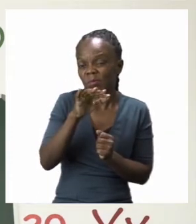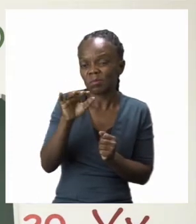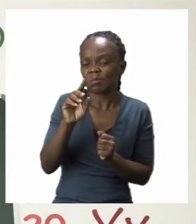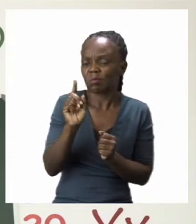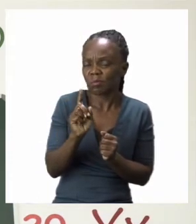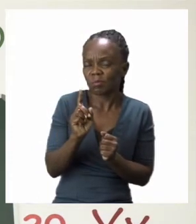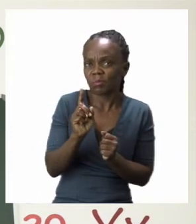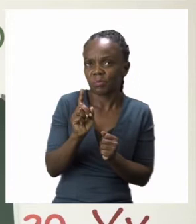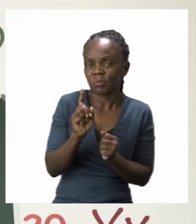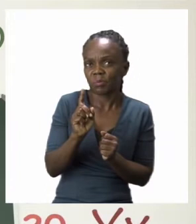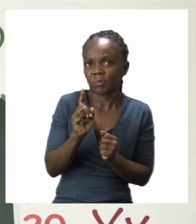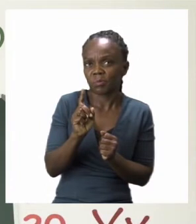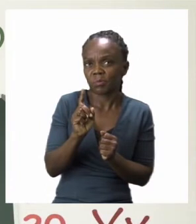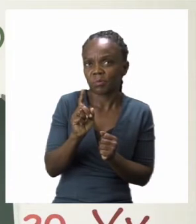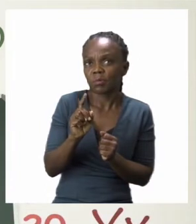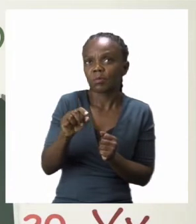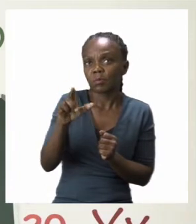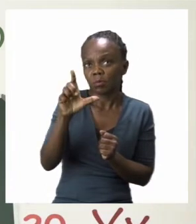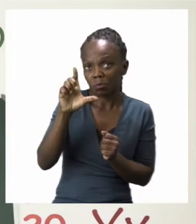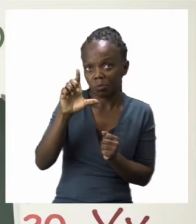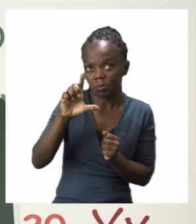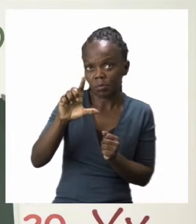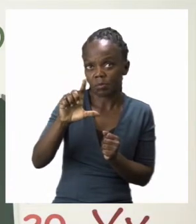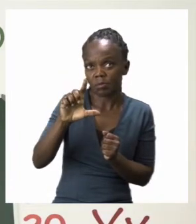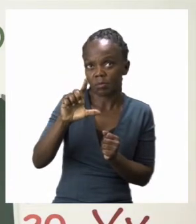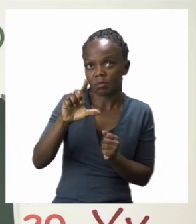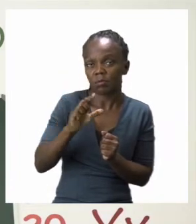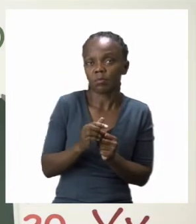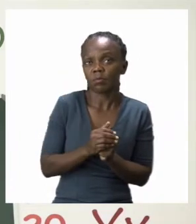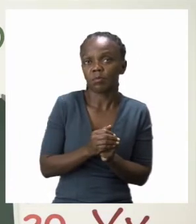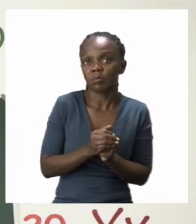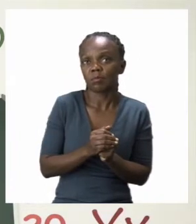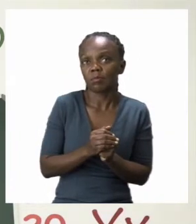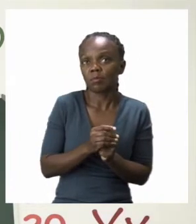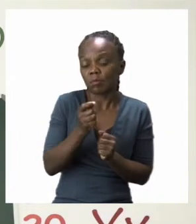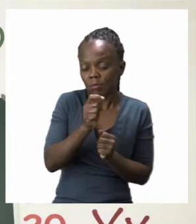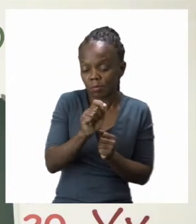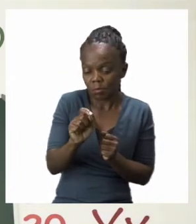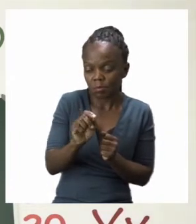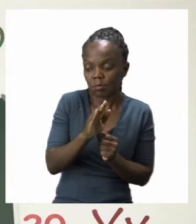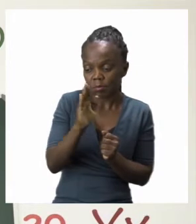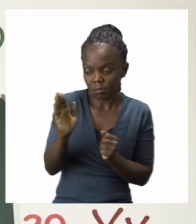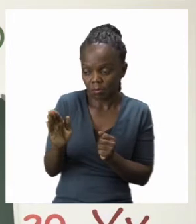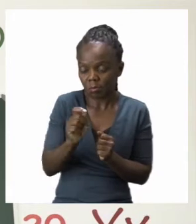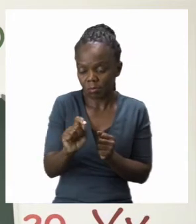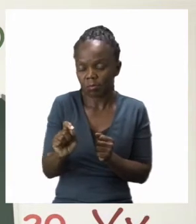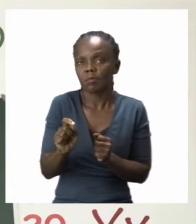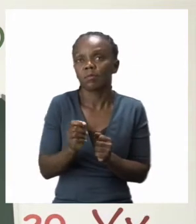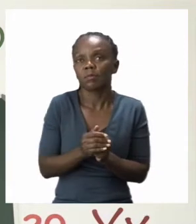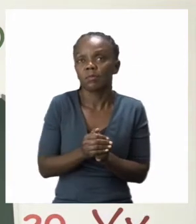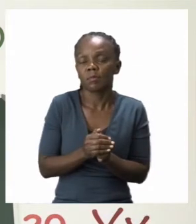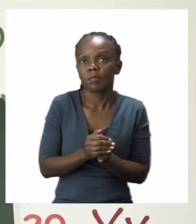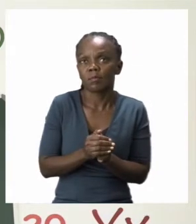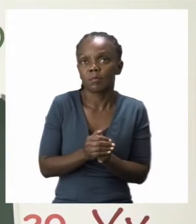And then after that, we're going to take our O and we're going to put it in its